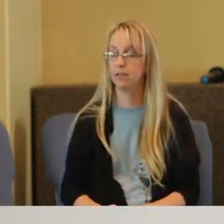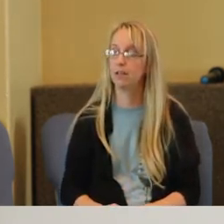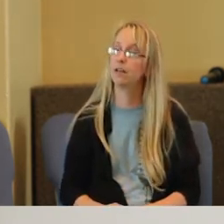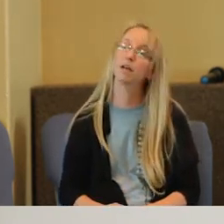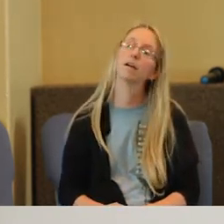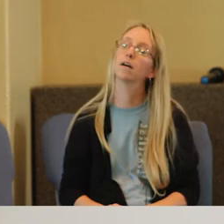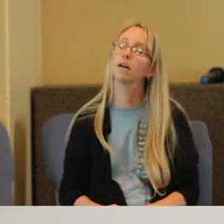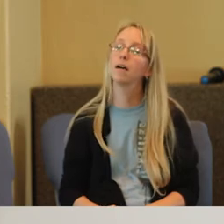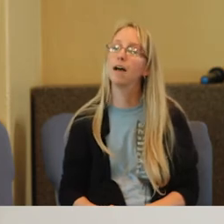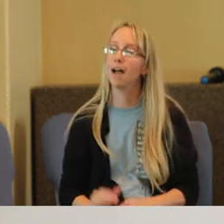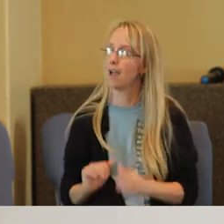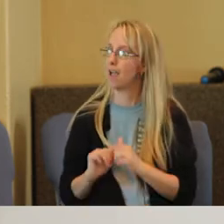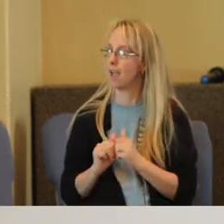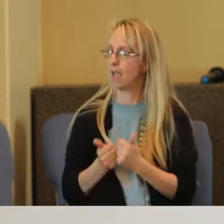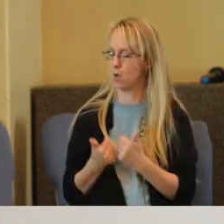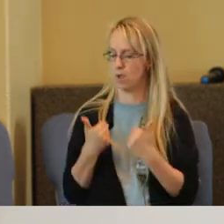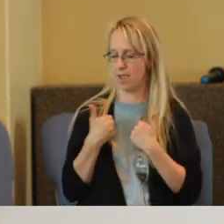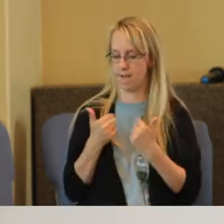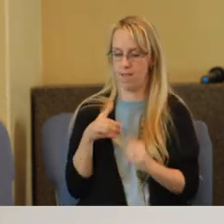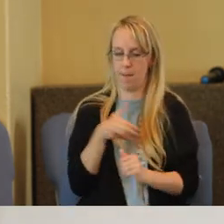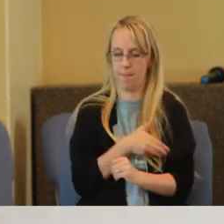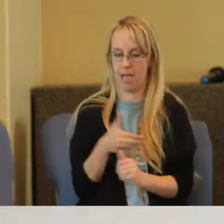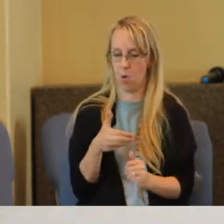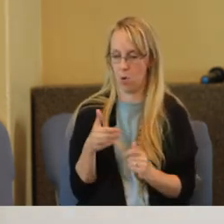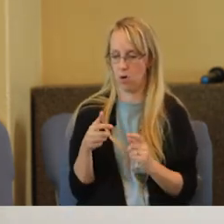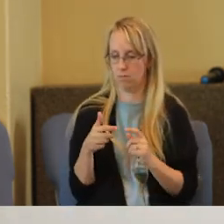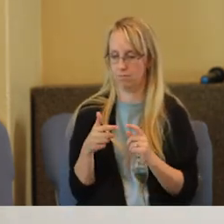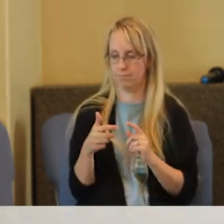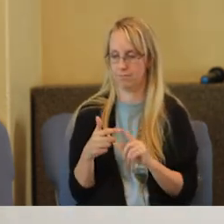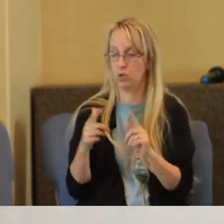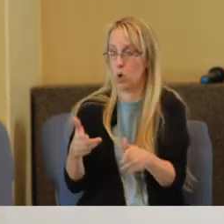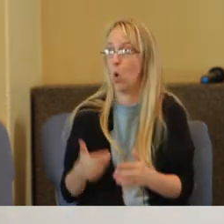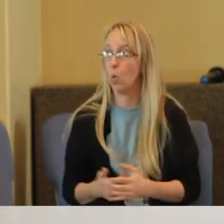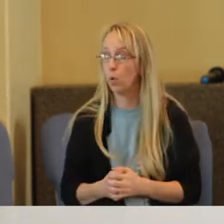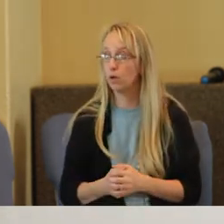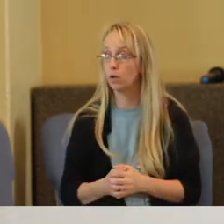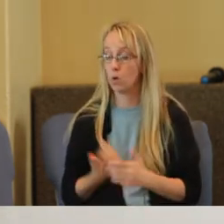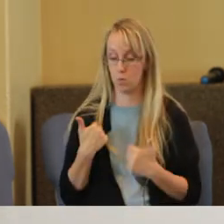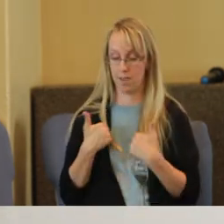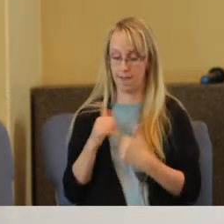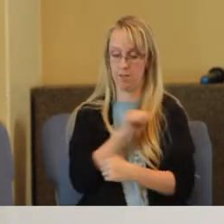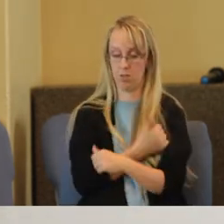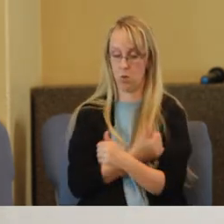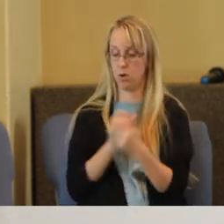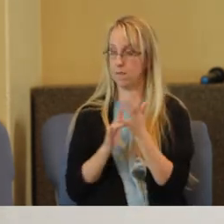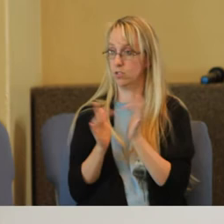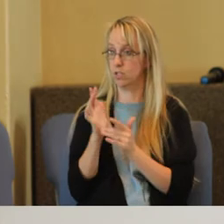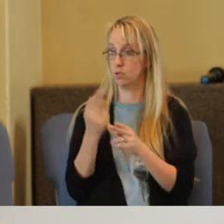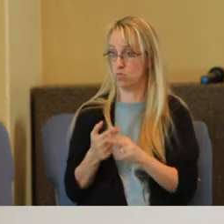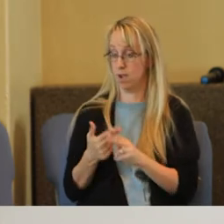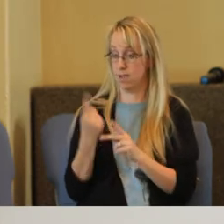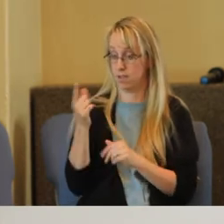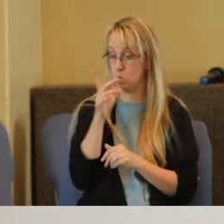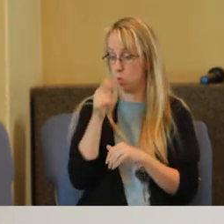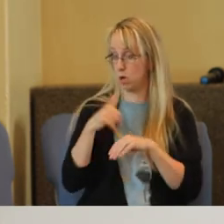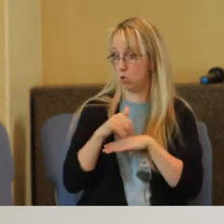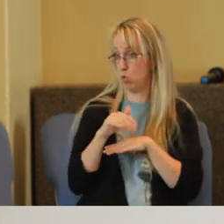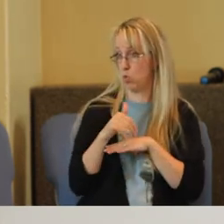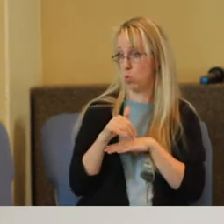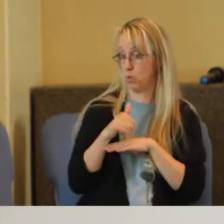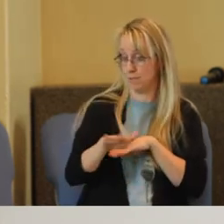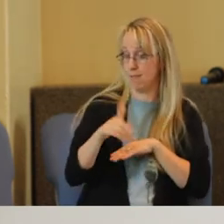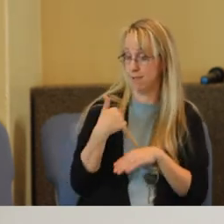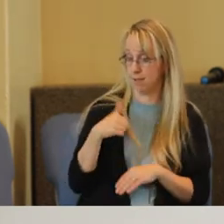How do we have the power to go? First of all, we got the authority of Jesus, right? He's the one that's sending us. But we also have